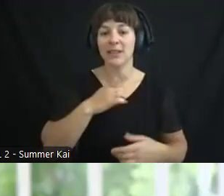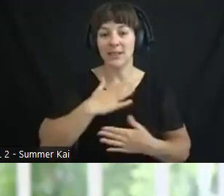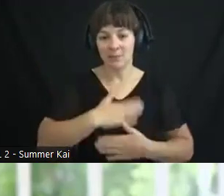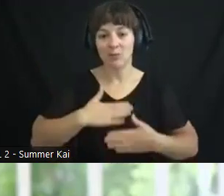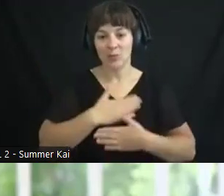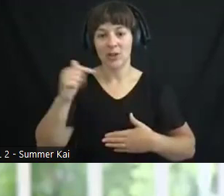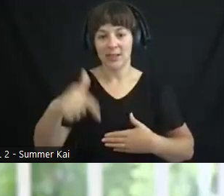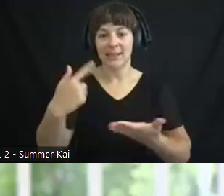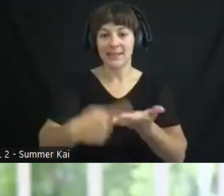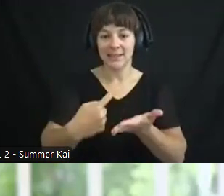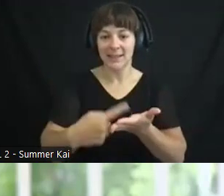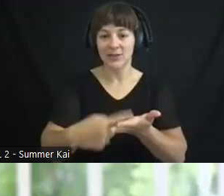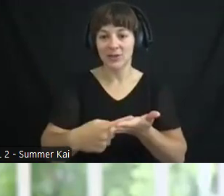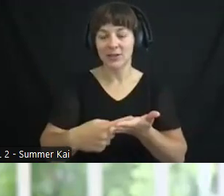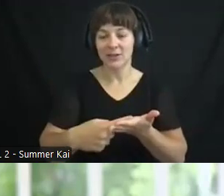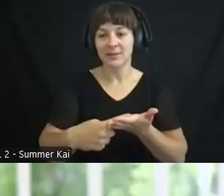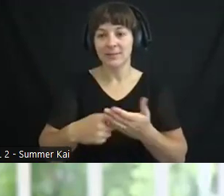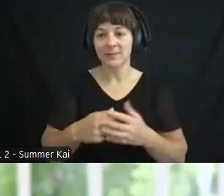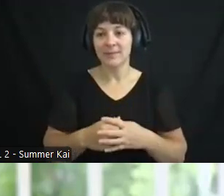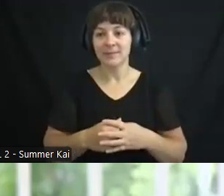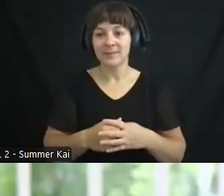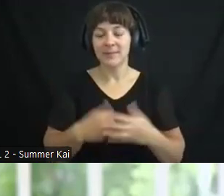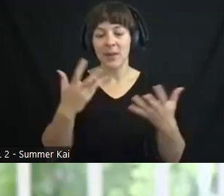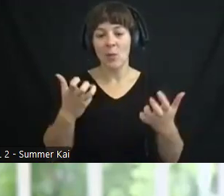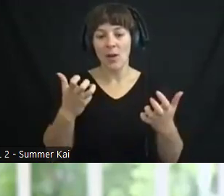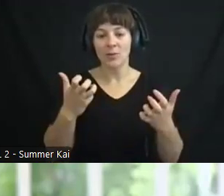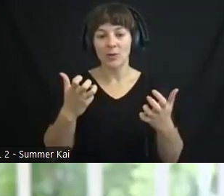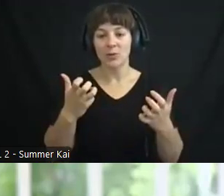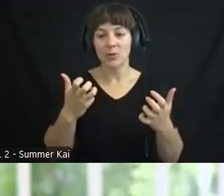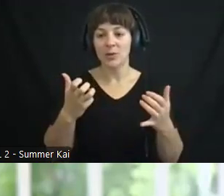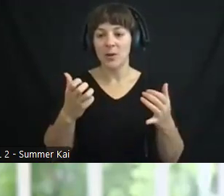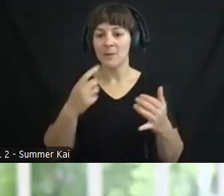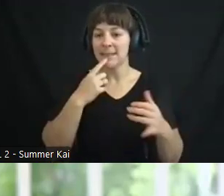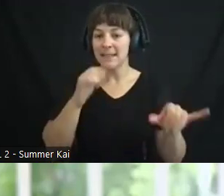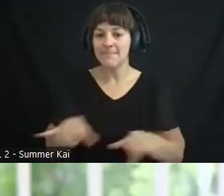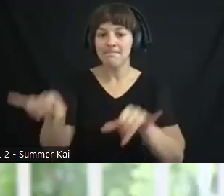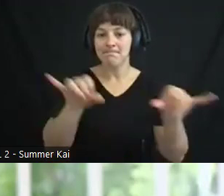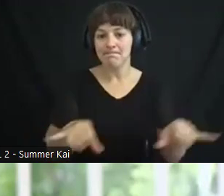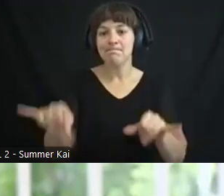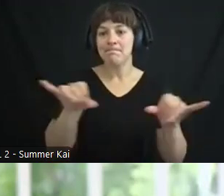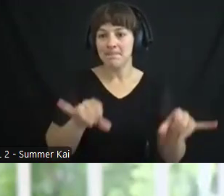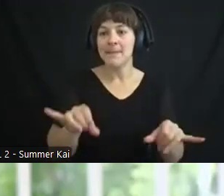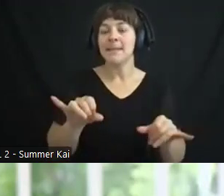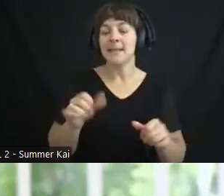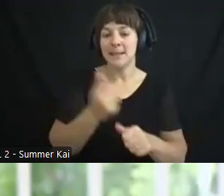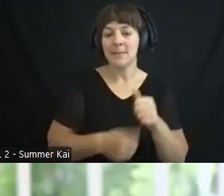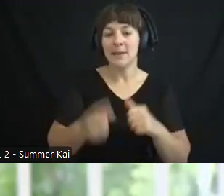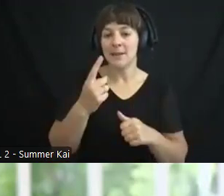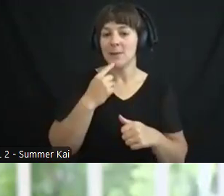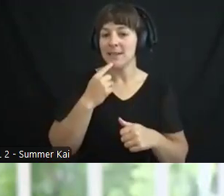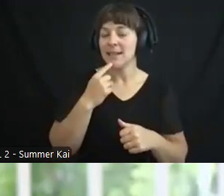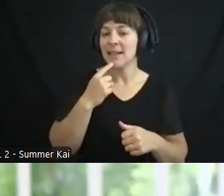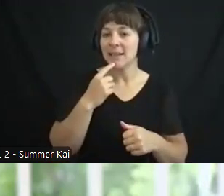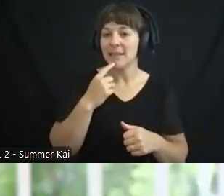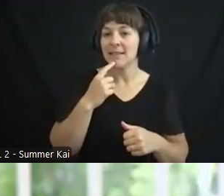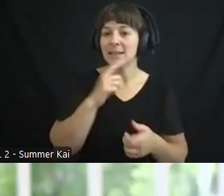conversation, and I want to echo all of the sentiments of everybody who spoke before me,